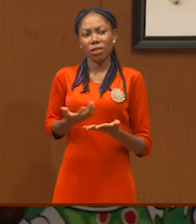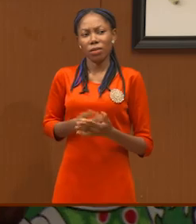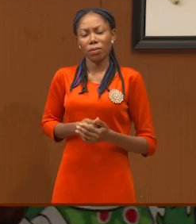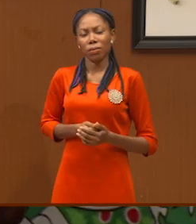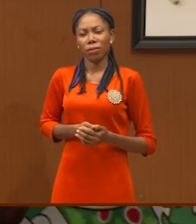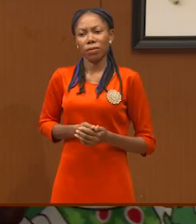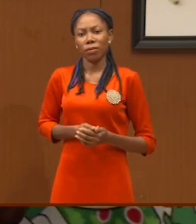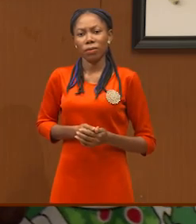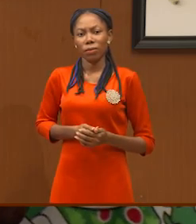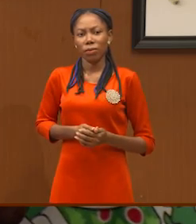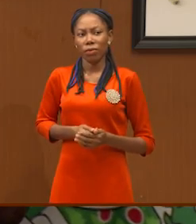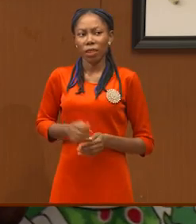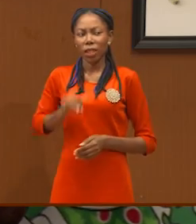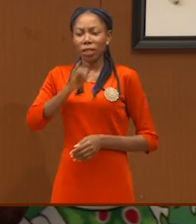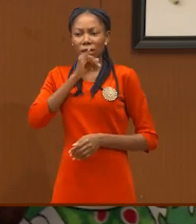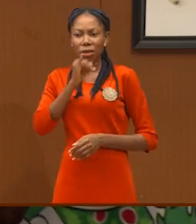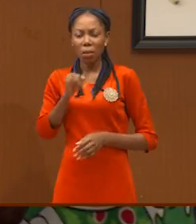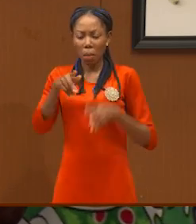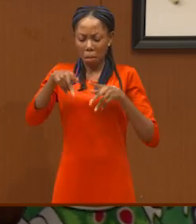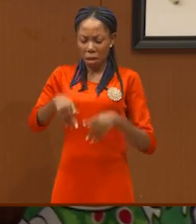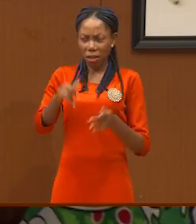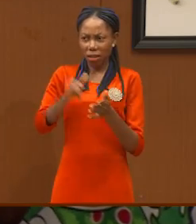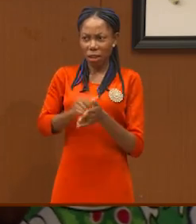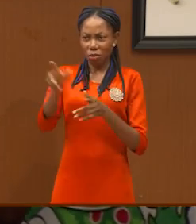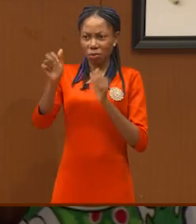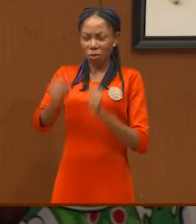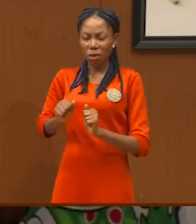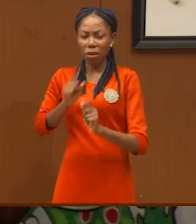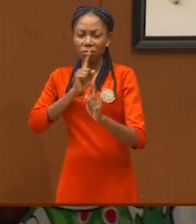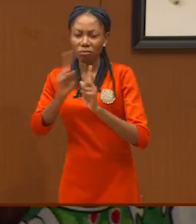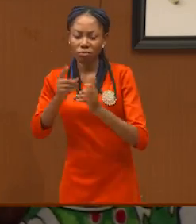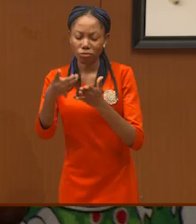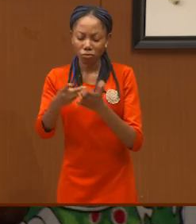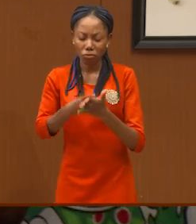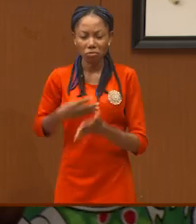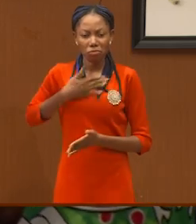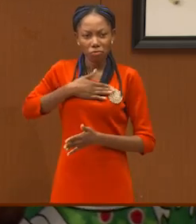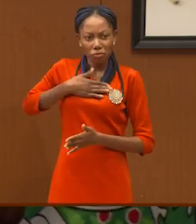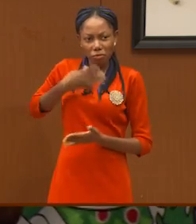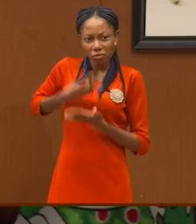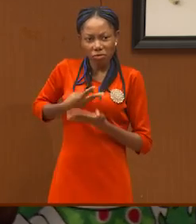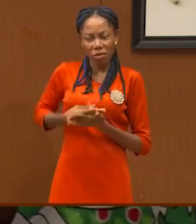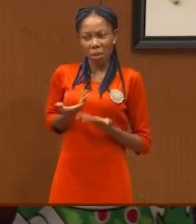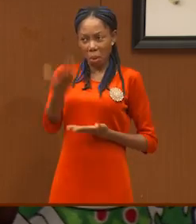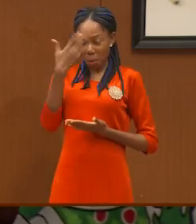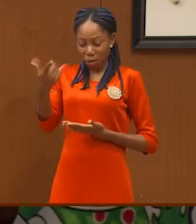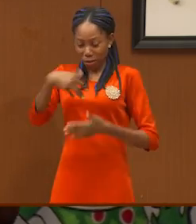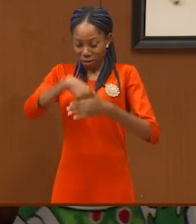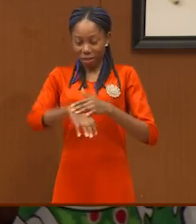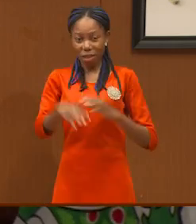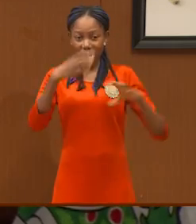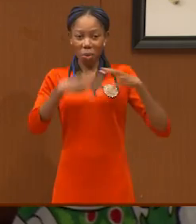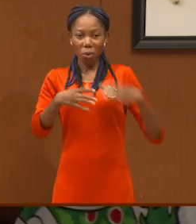Is somebody you could have approached long time ago. You didn't have to wait for things to degenerate to the